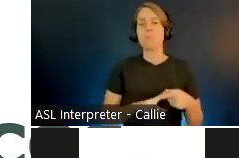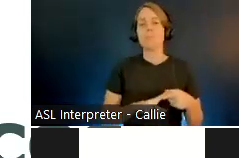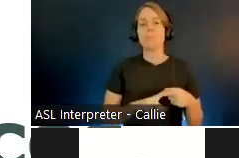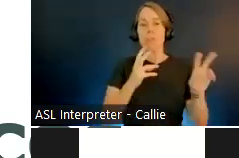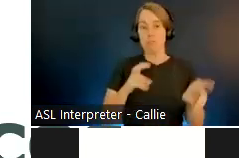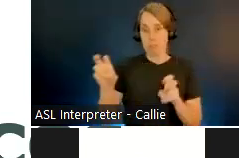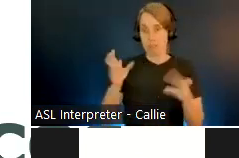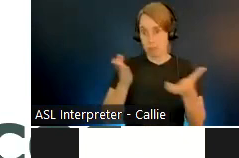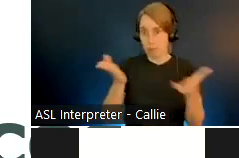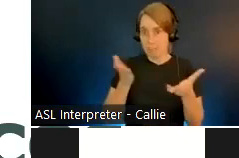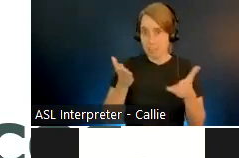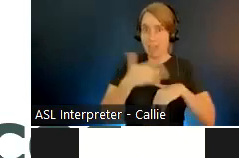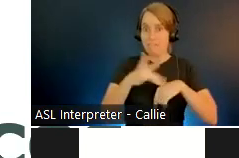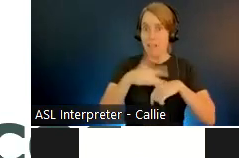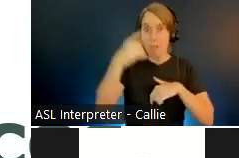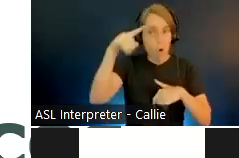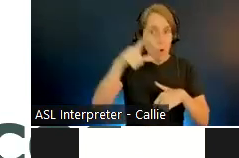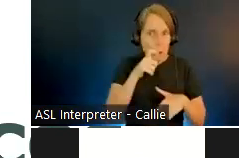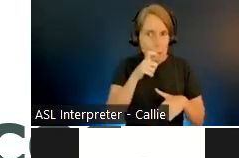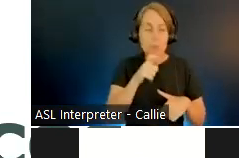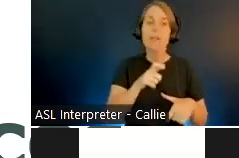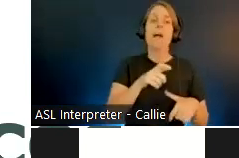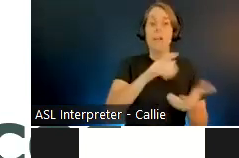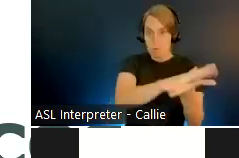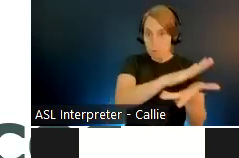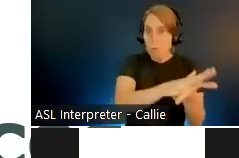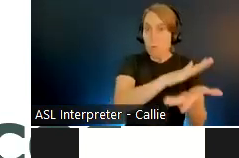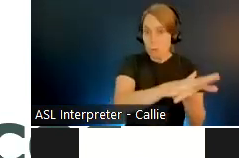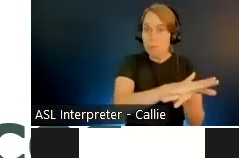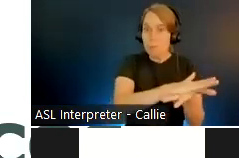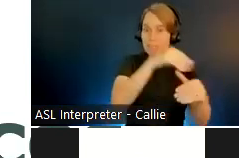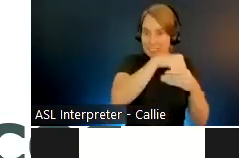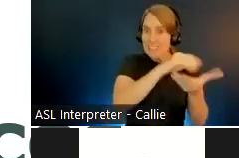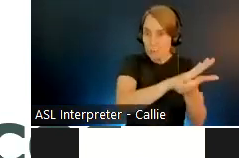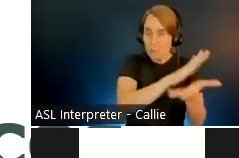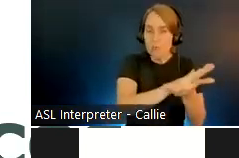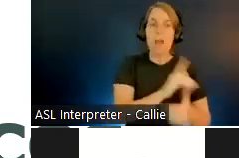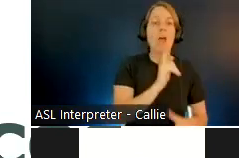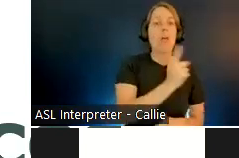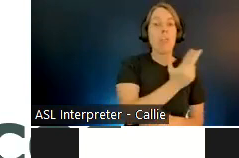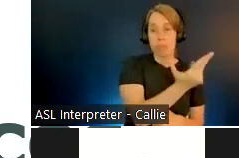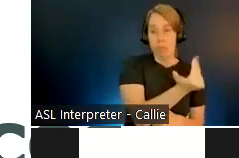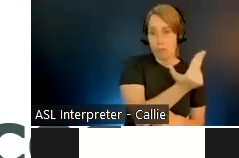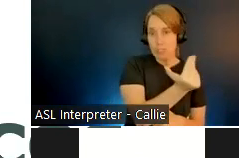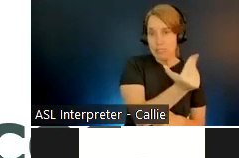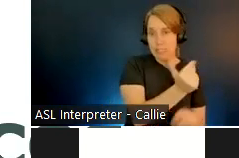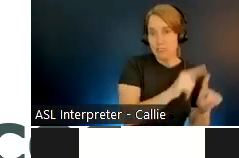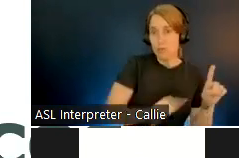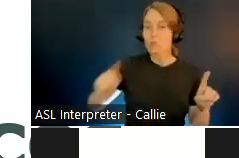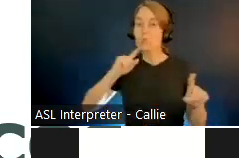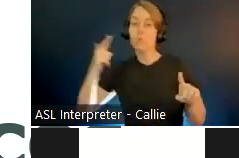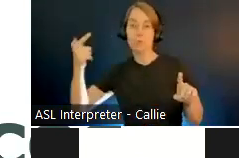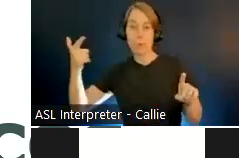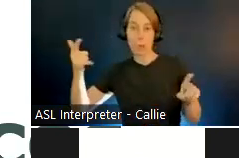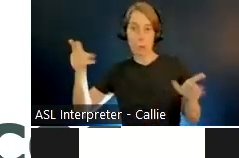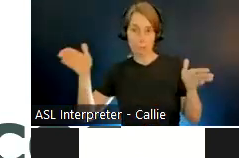21 in South Carolina. You'll hear 16 to 21 in a lot of places. That's what the federal law